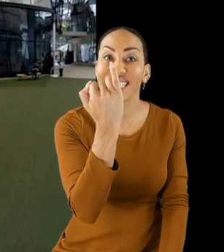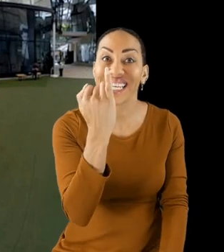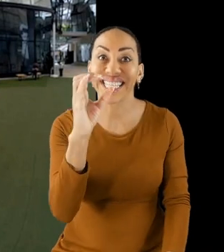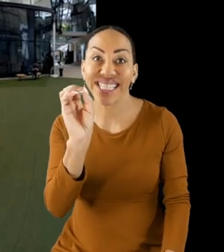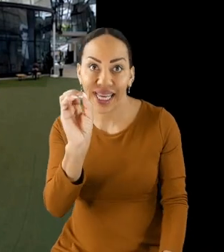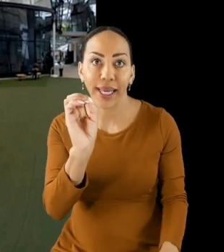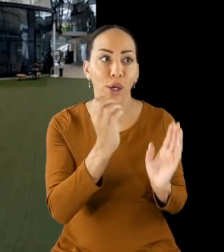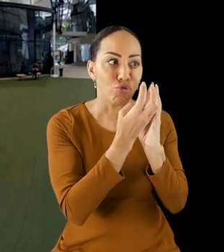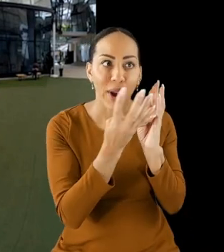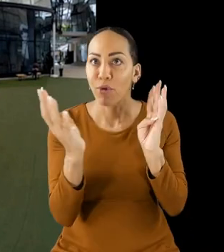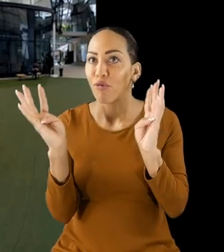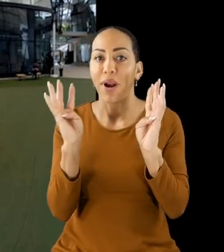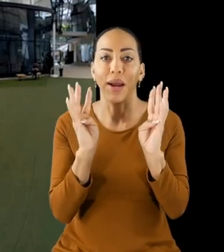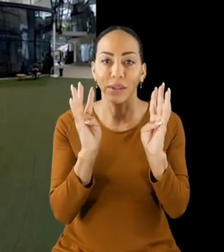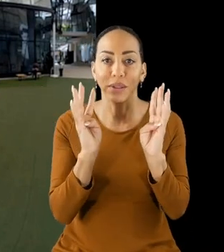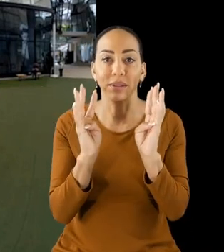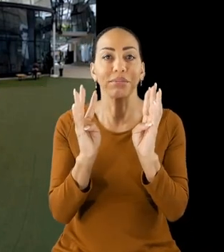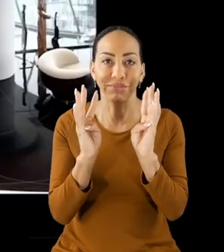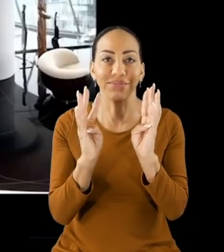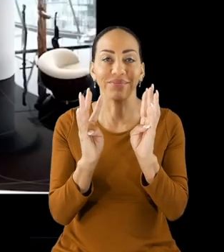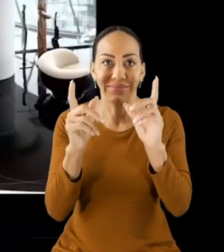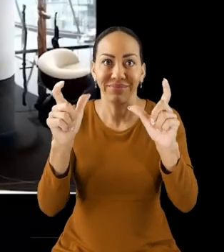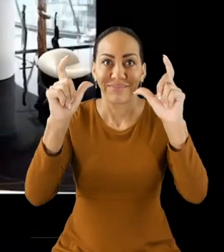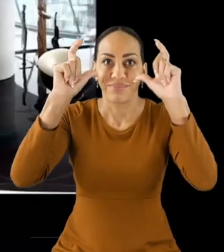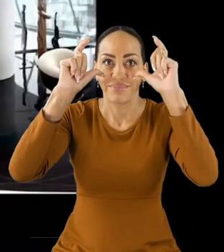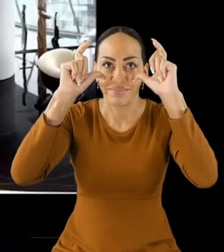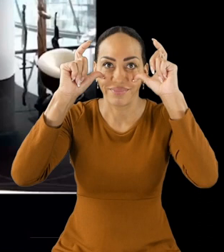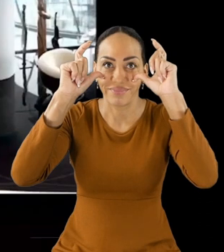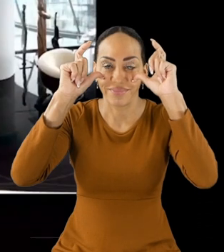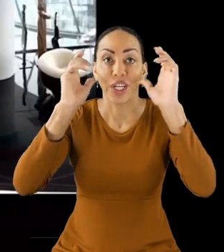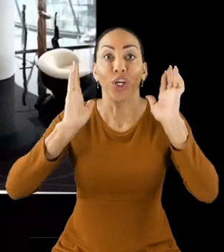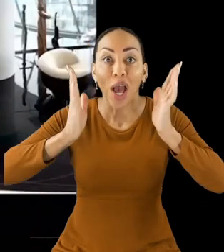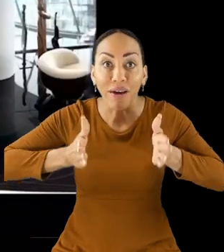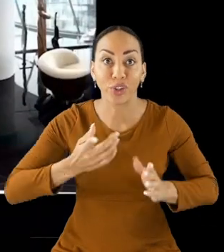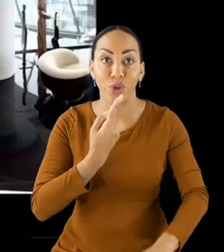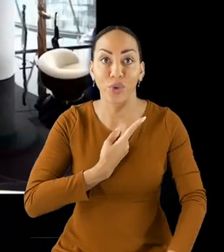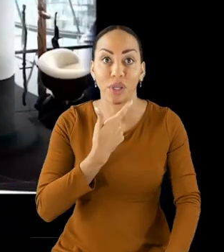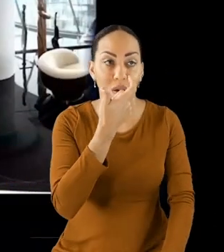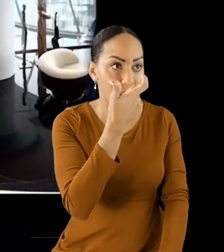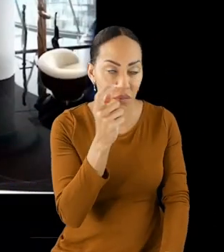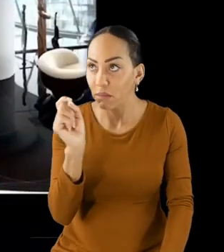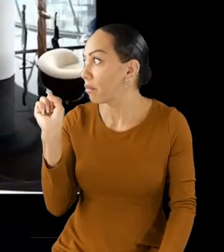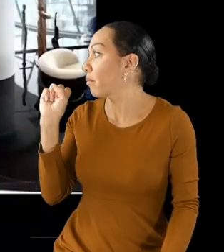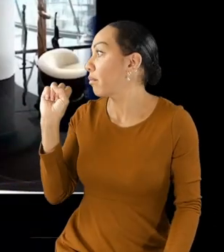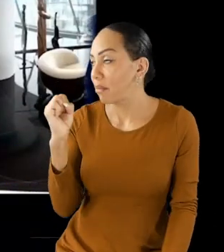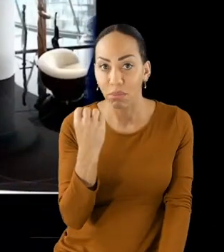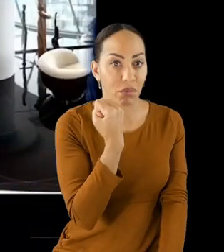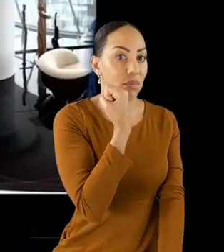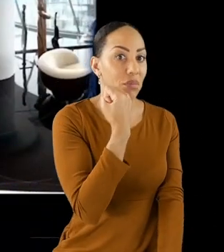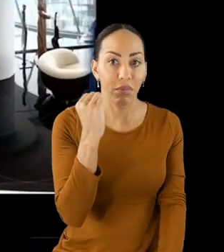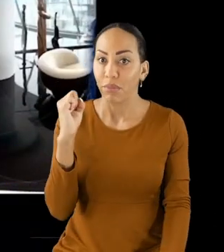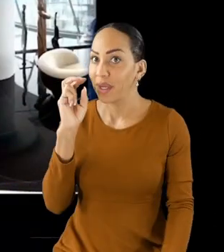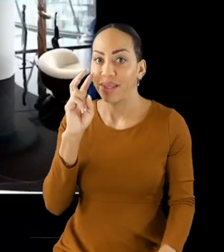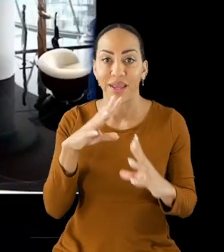image. So 360, wearing a VR headset, you'd have to turn completely around to see all that you're